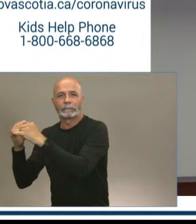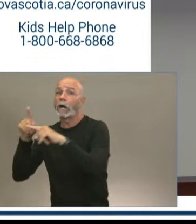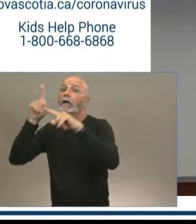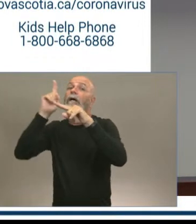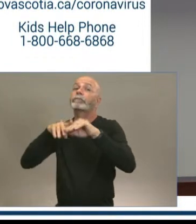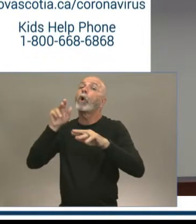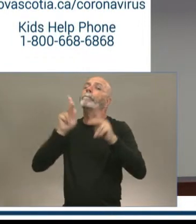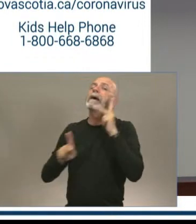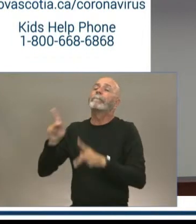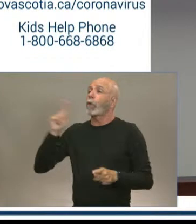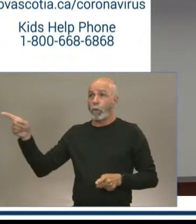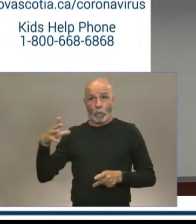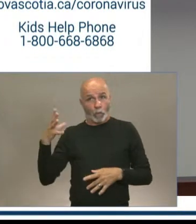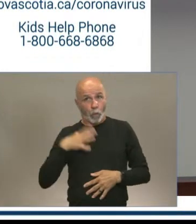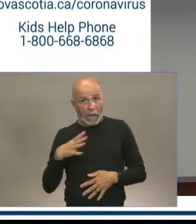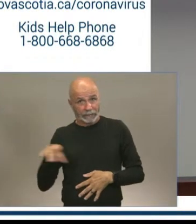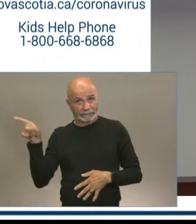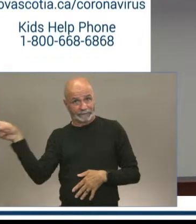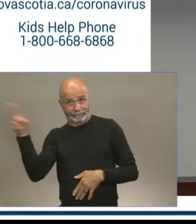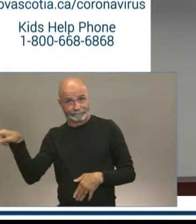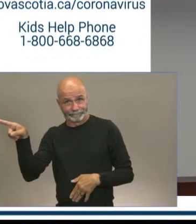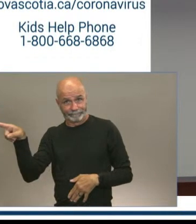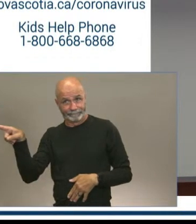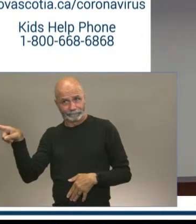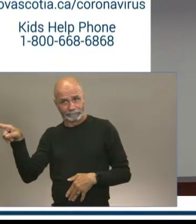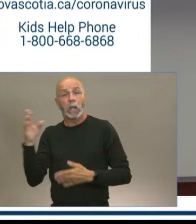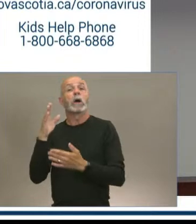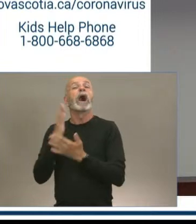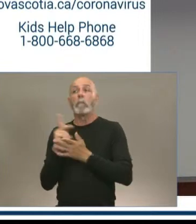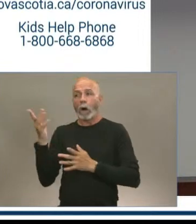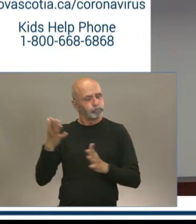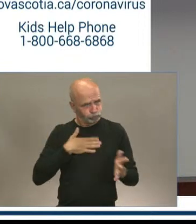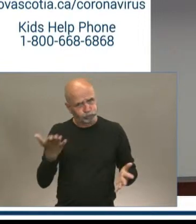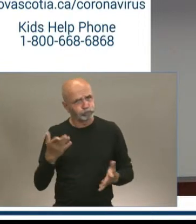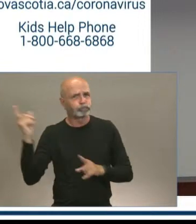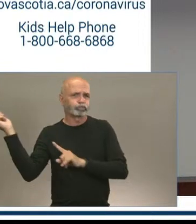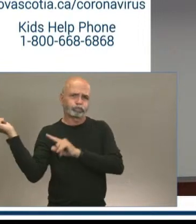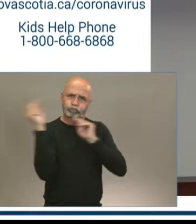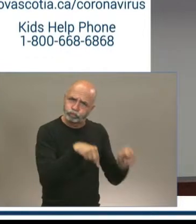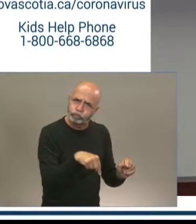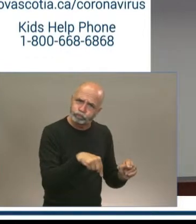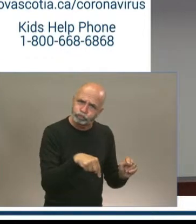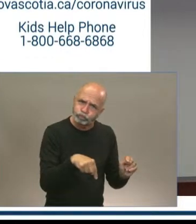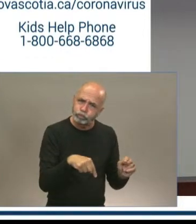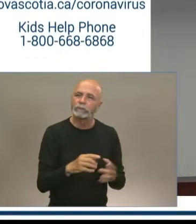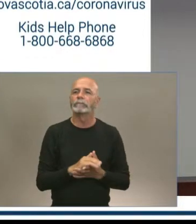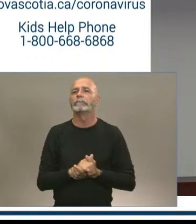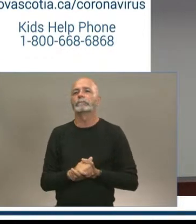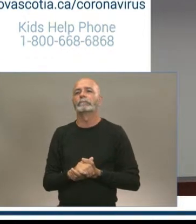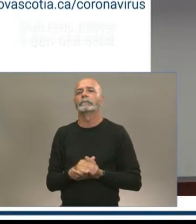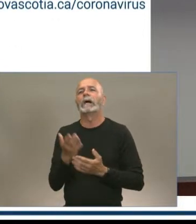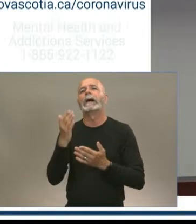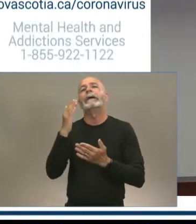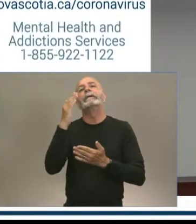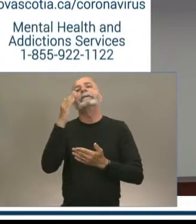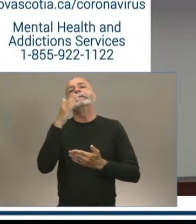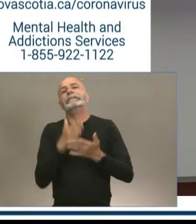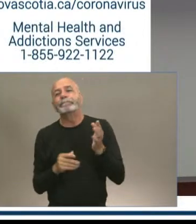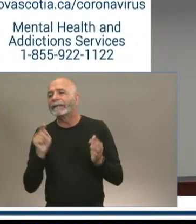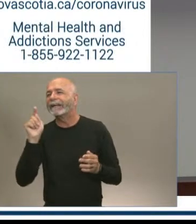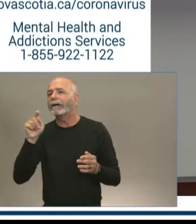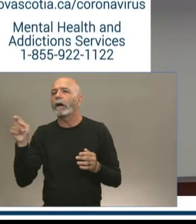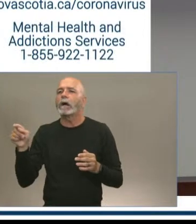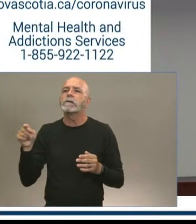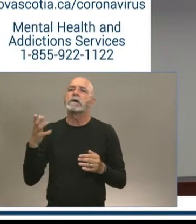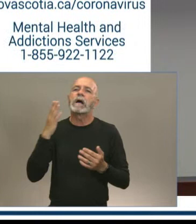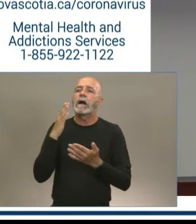Nova Scotians are making, and by and large, they are coming out. We've talked a bit today about some of our challenging areas, but we have to understand